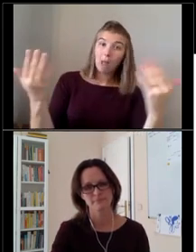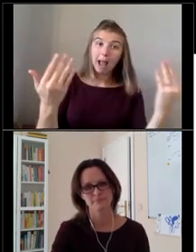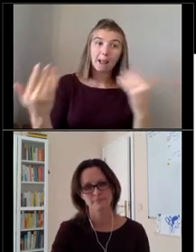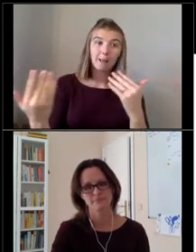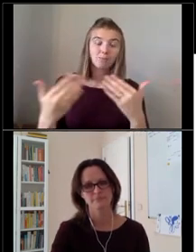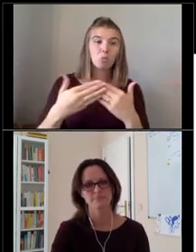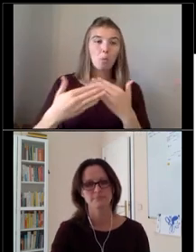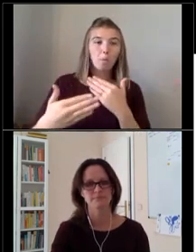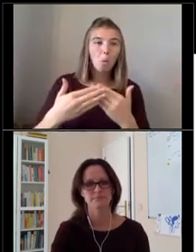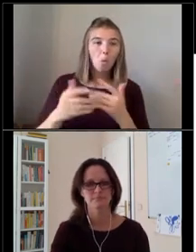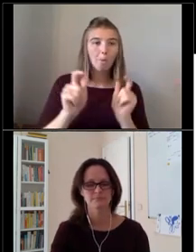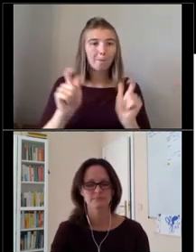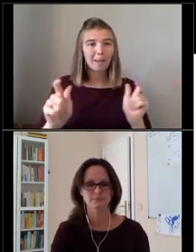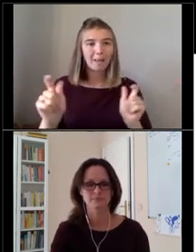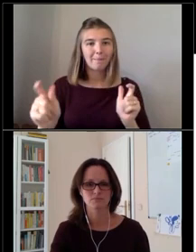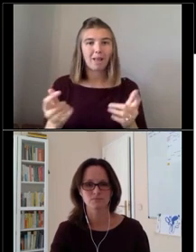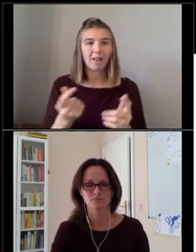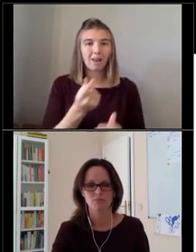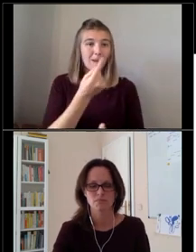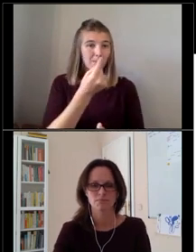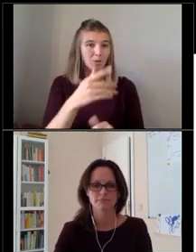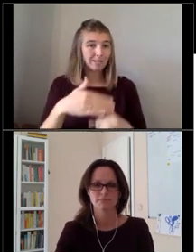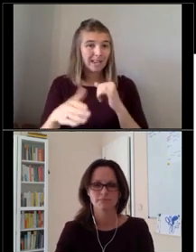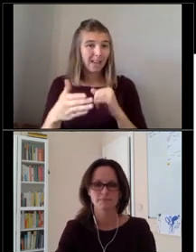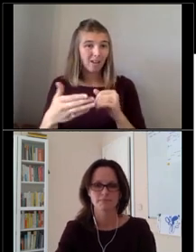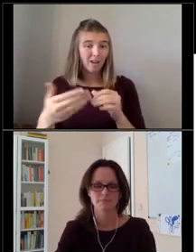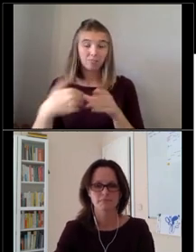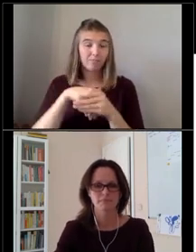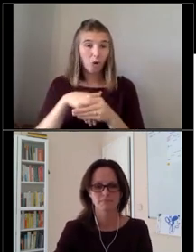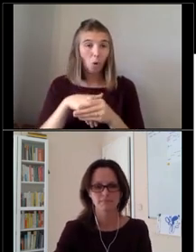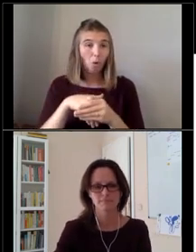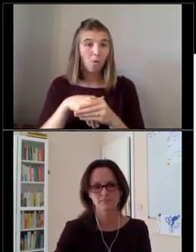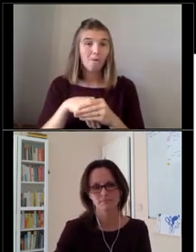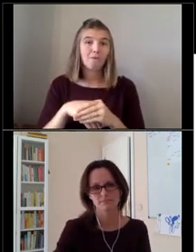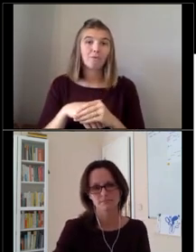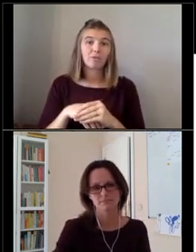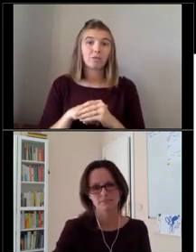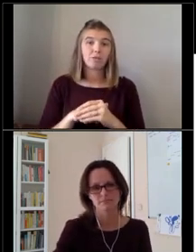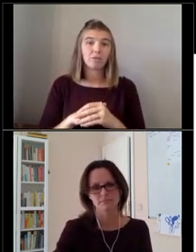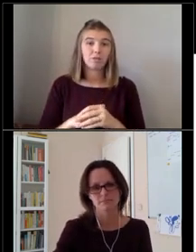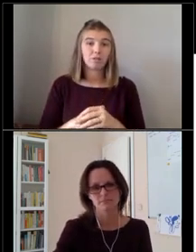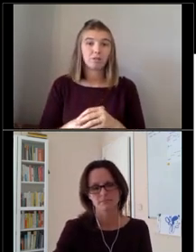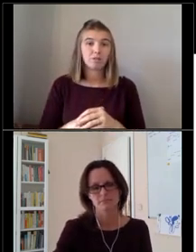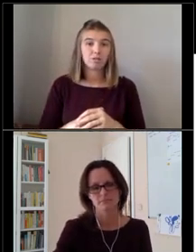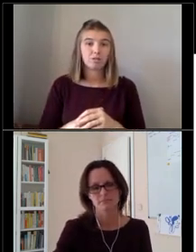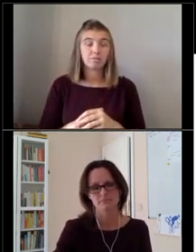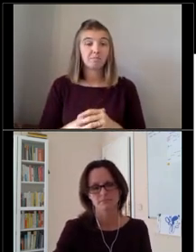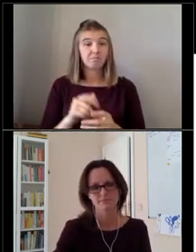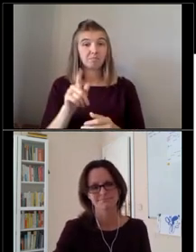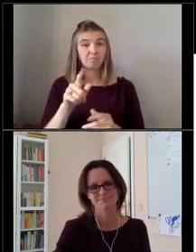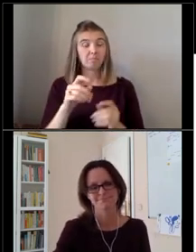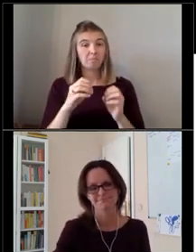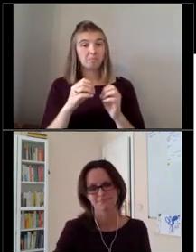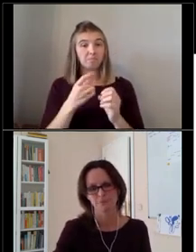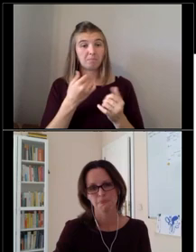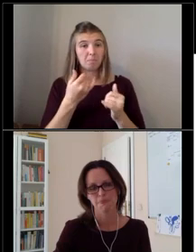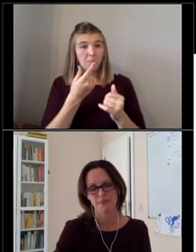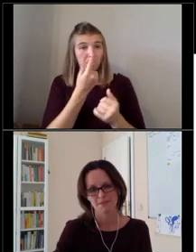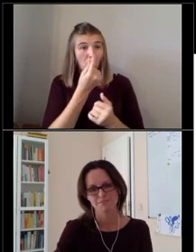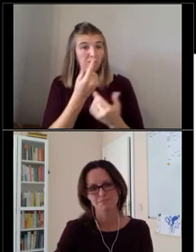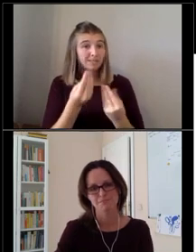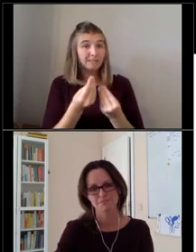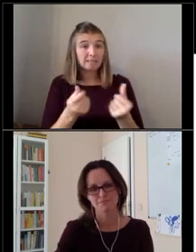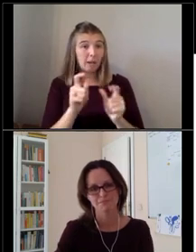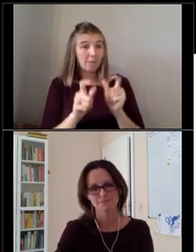attend, and that sort of thing? I guess also we should say maybe some people don't attend because they are perfectly happy as they are. They want